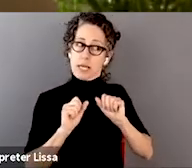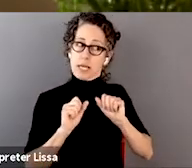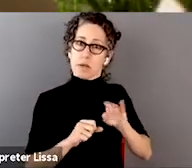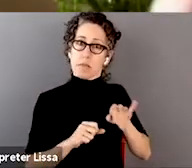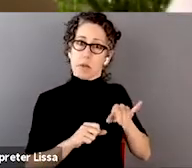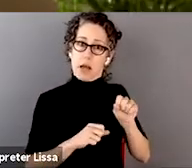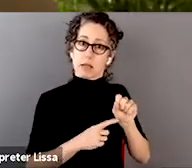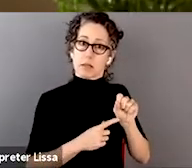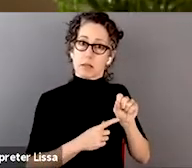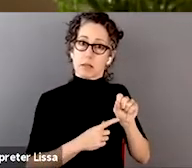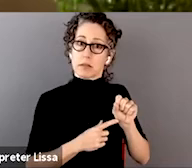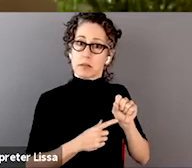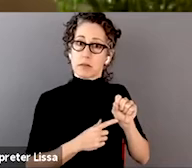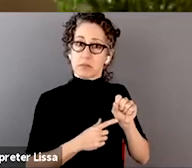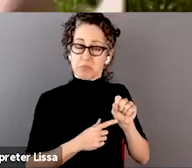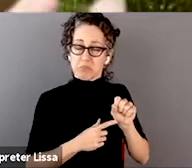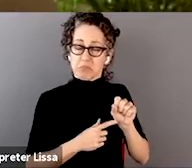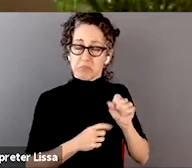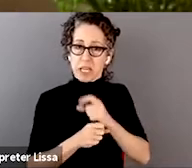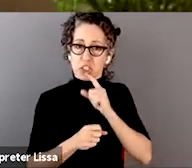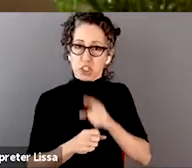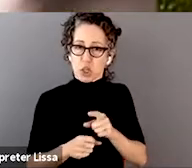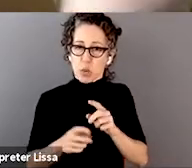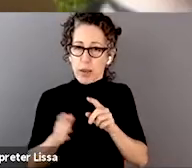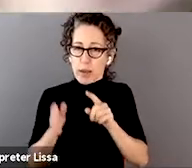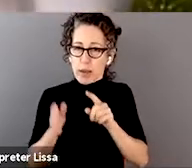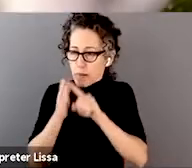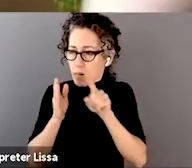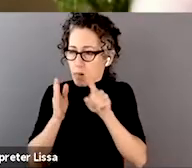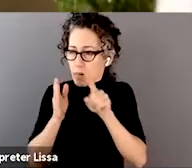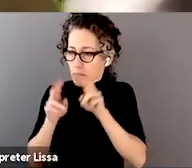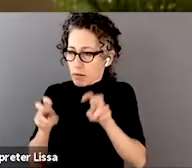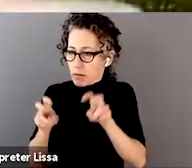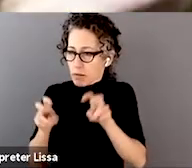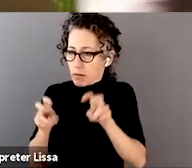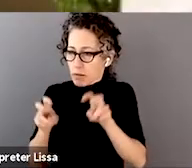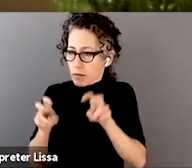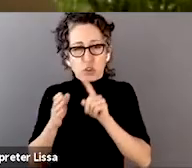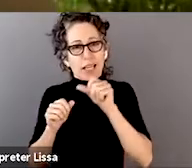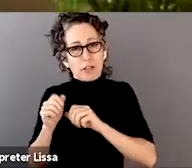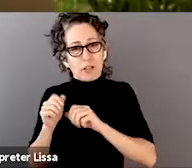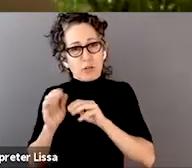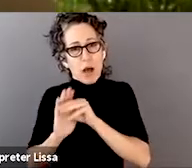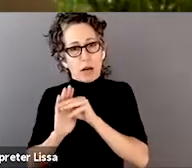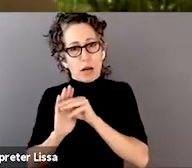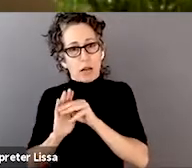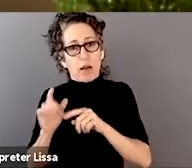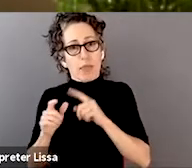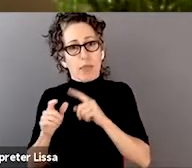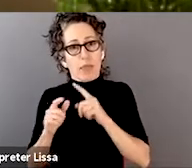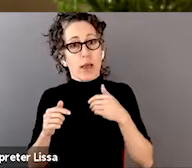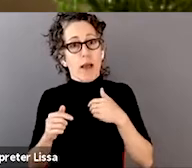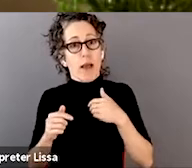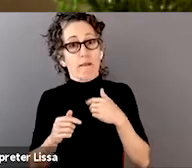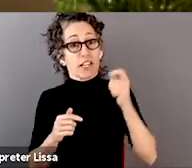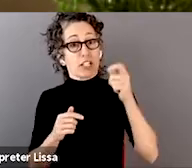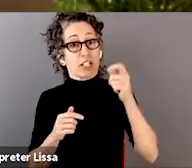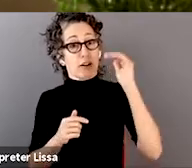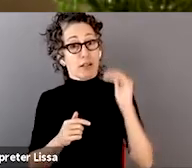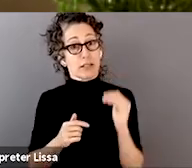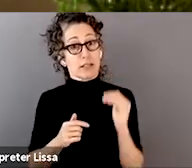sure that we check any model that we build to make sure that it passes all these minimum checks in